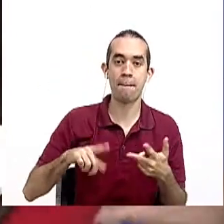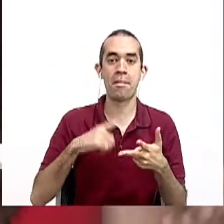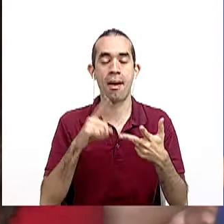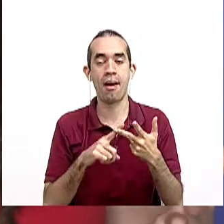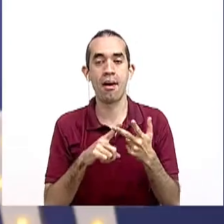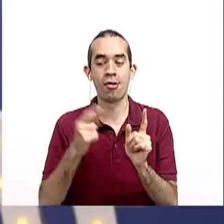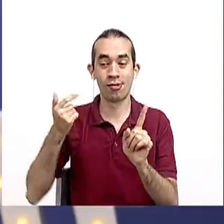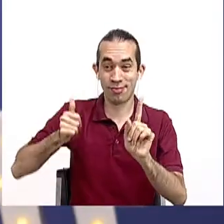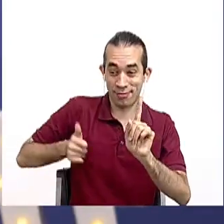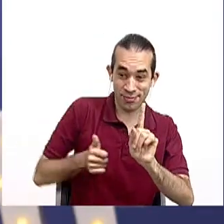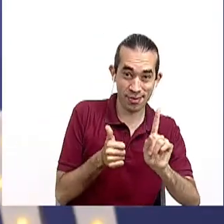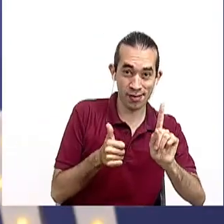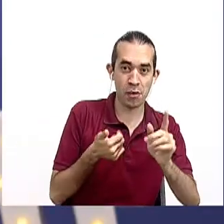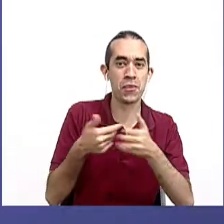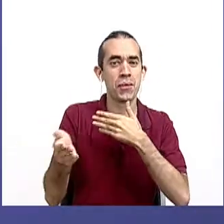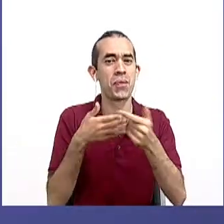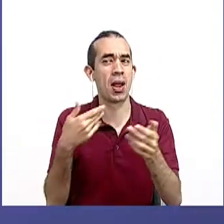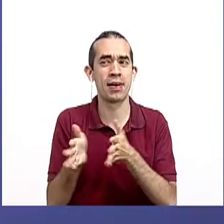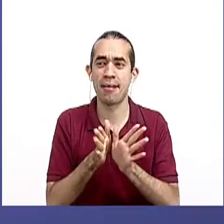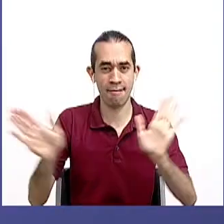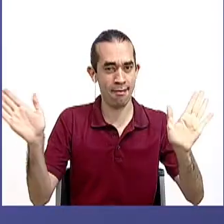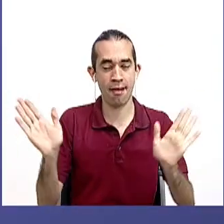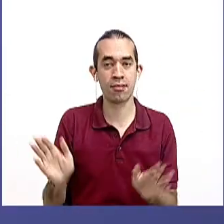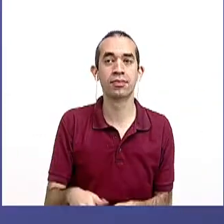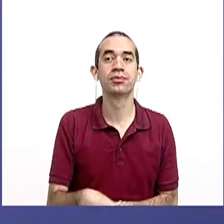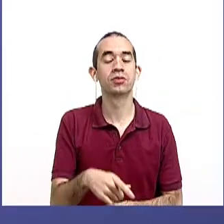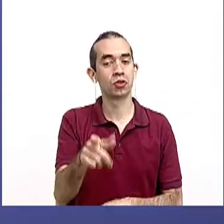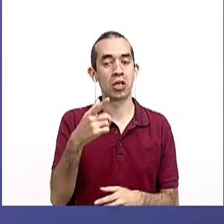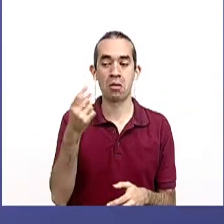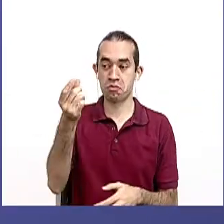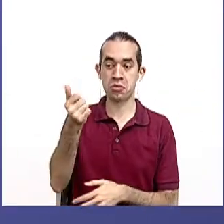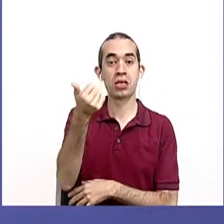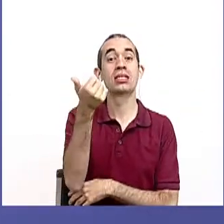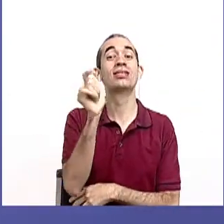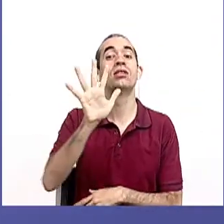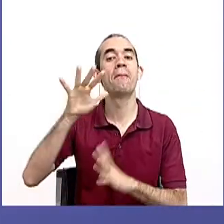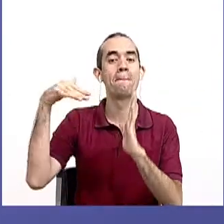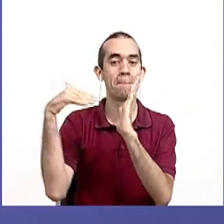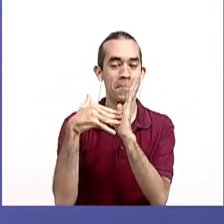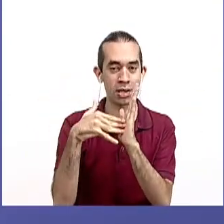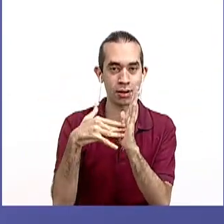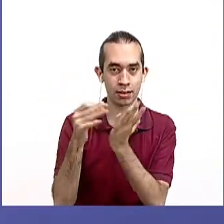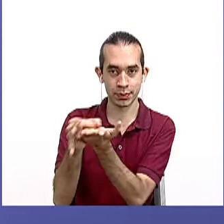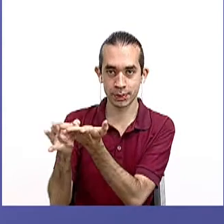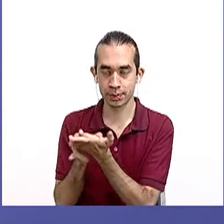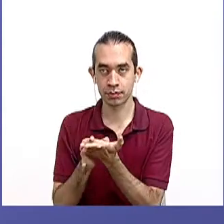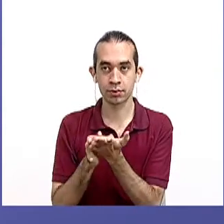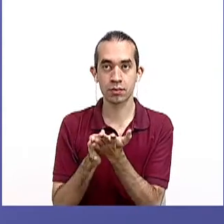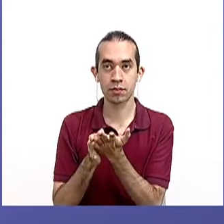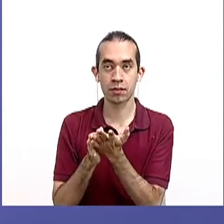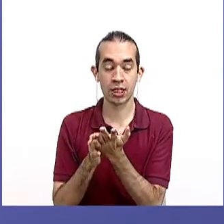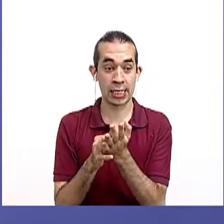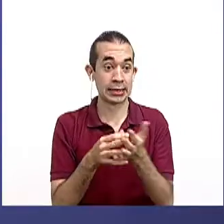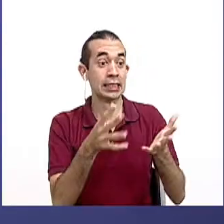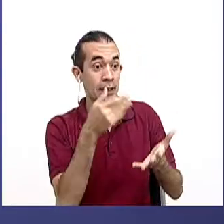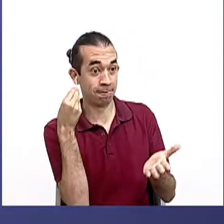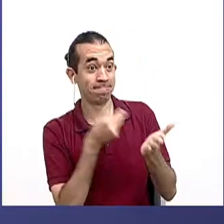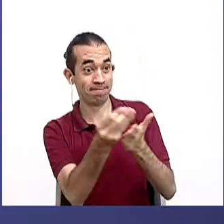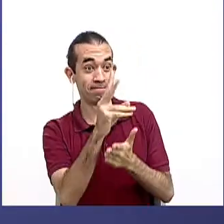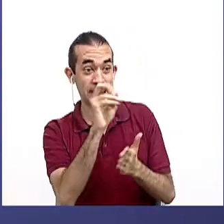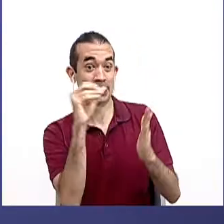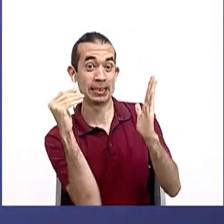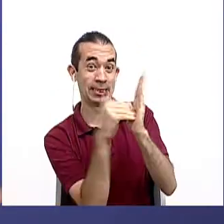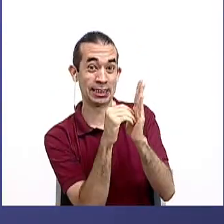or whatever. And you have 15,000 coins. You can't spend 20,000. You